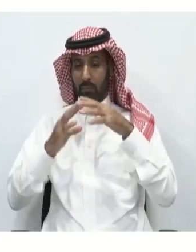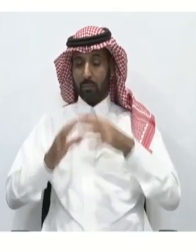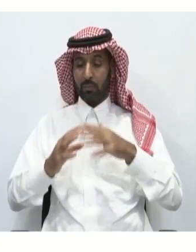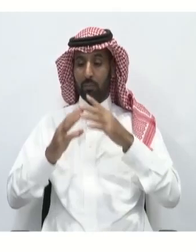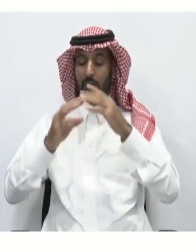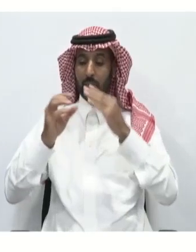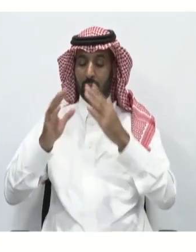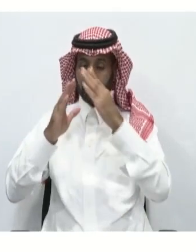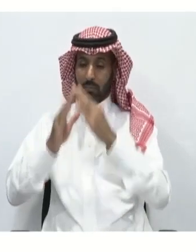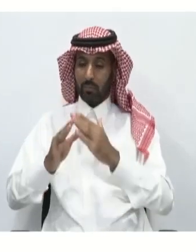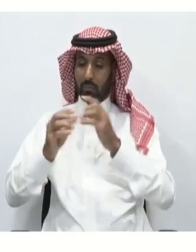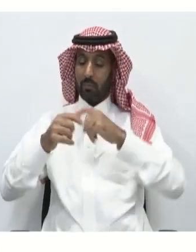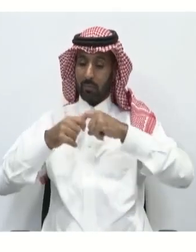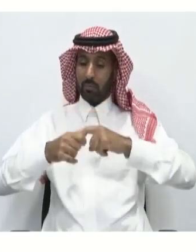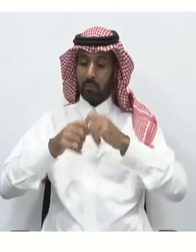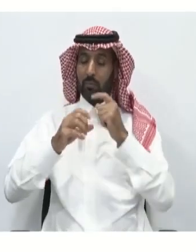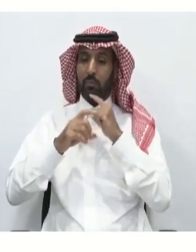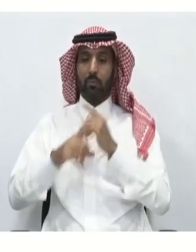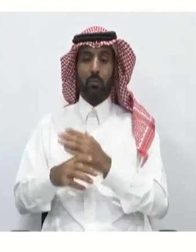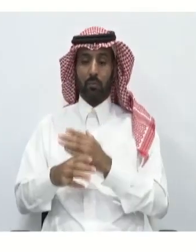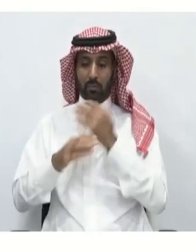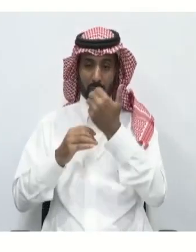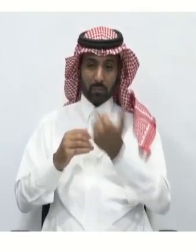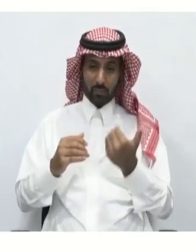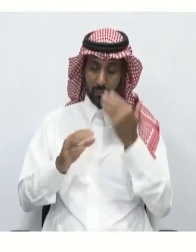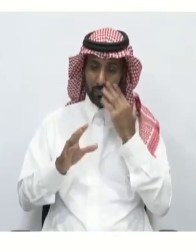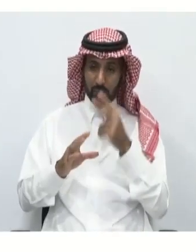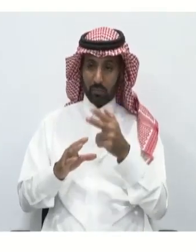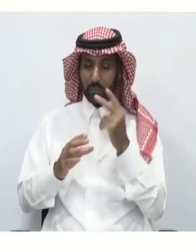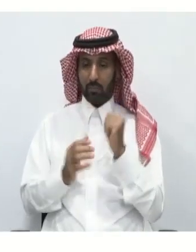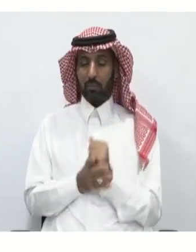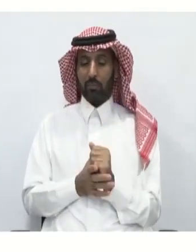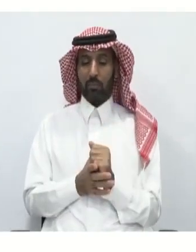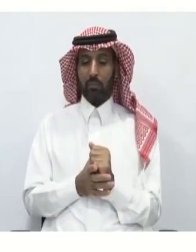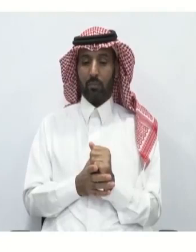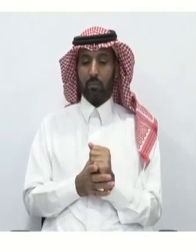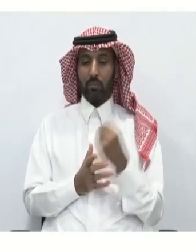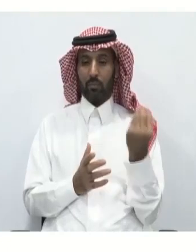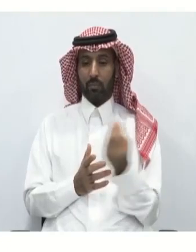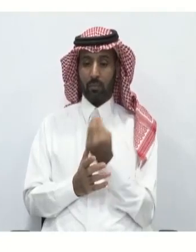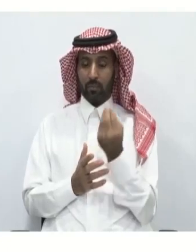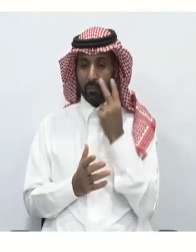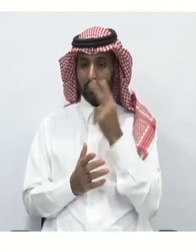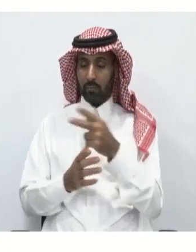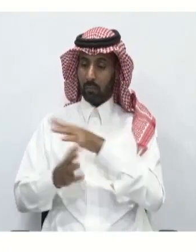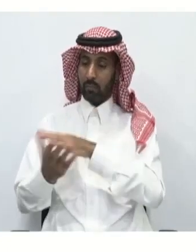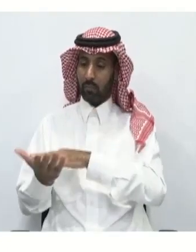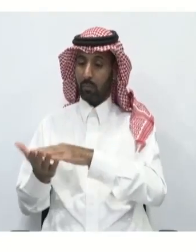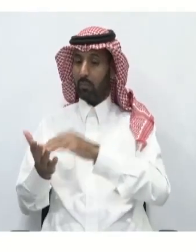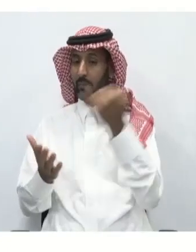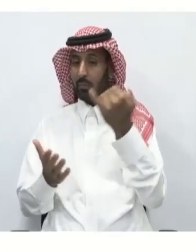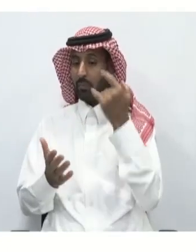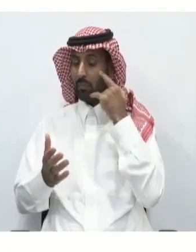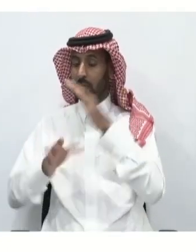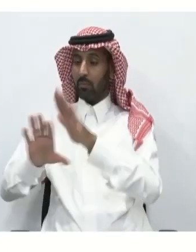have so many steps that they recommend that you only stay there if you are physically able to get around. There are shared public bathrooms and